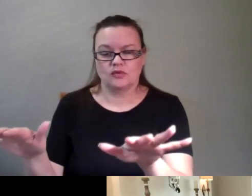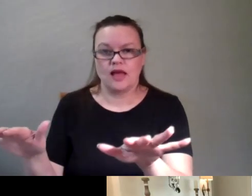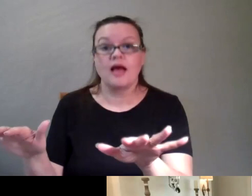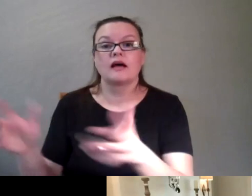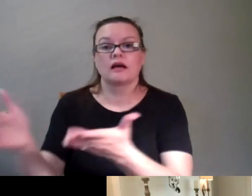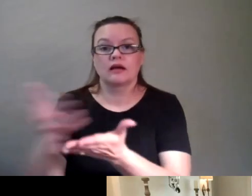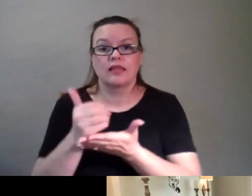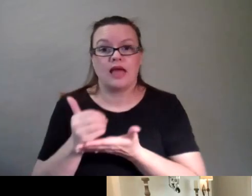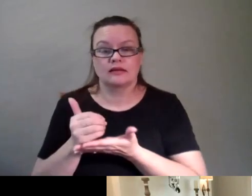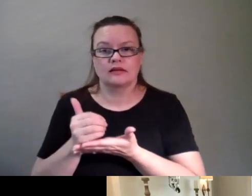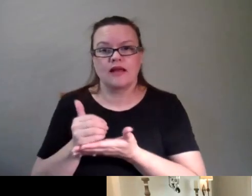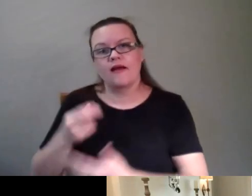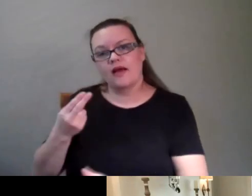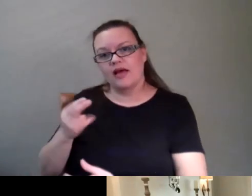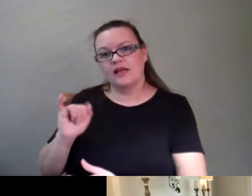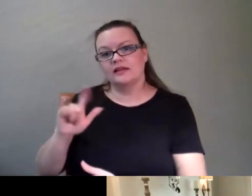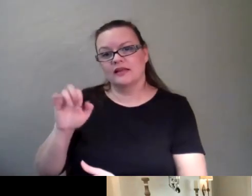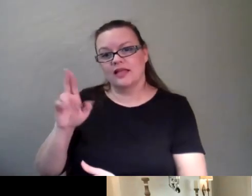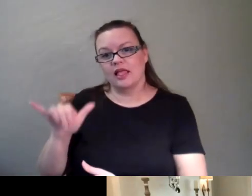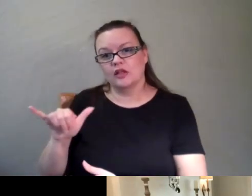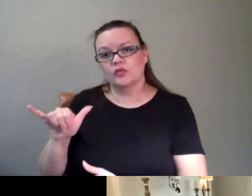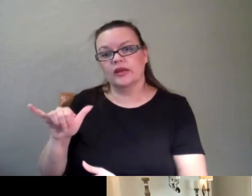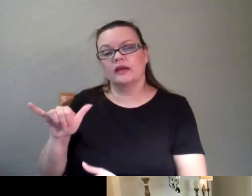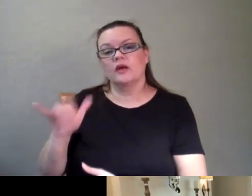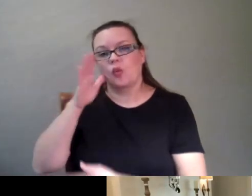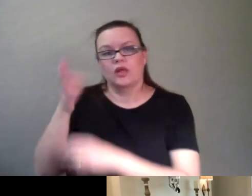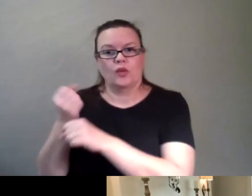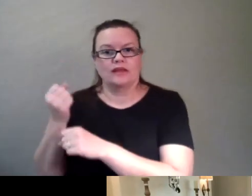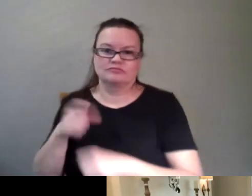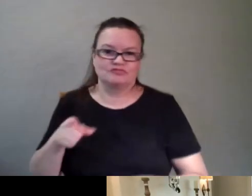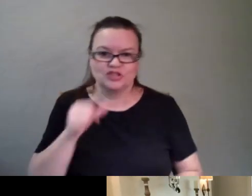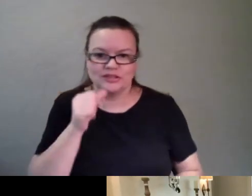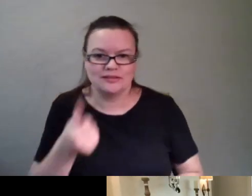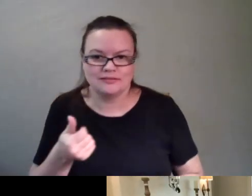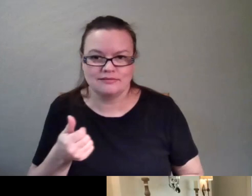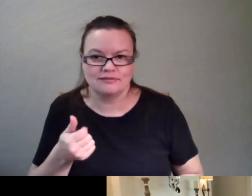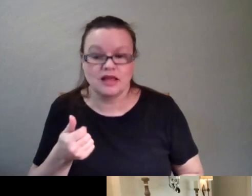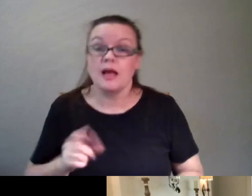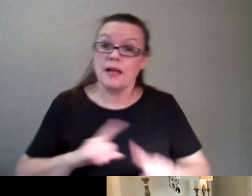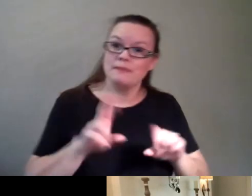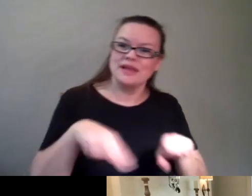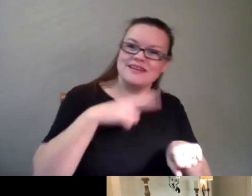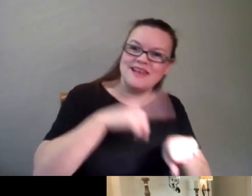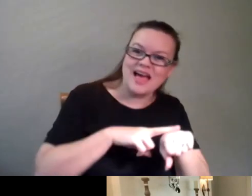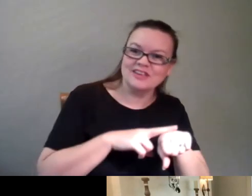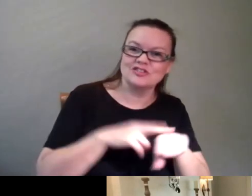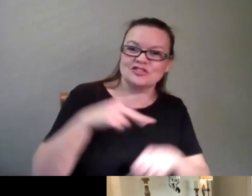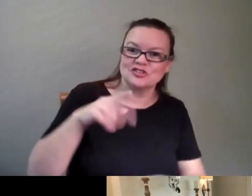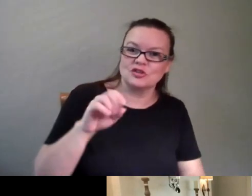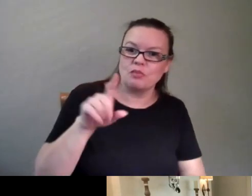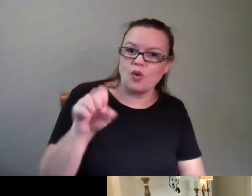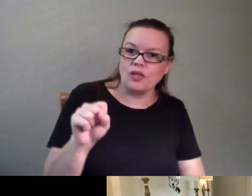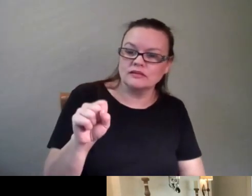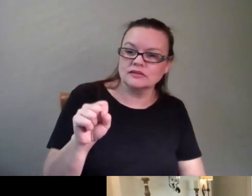that Hillary Clinton was going to win and she didn't. Then they found out that the final polls, national polls, said she was going